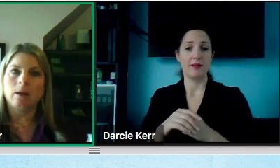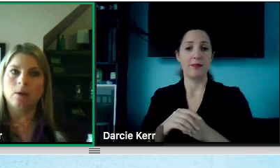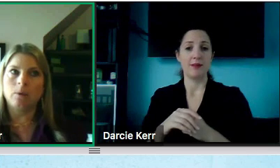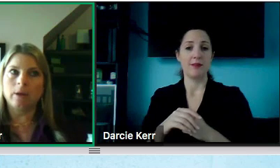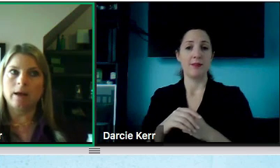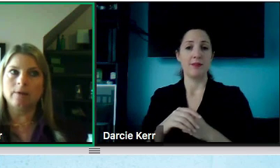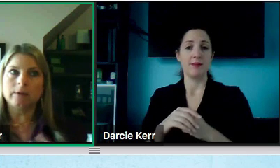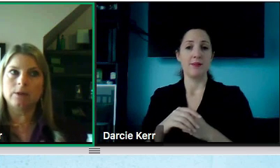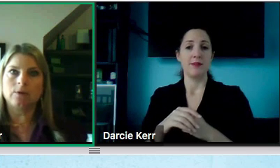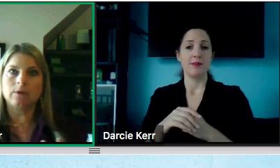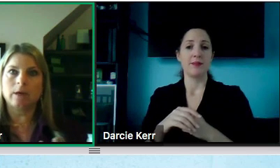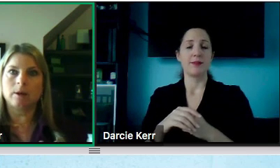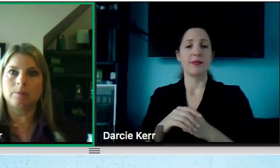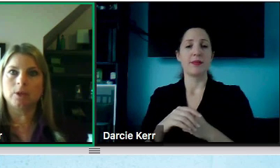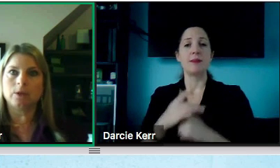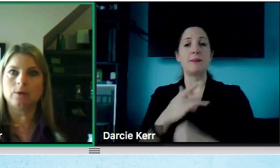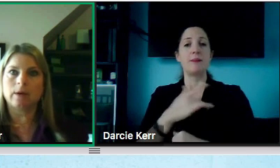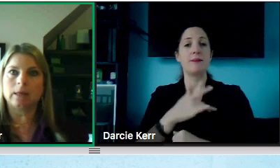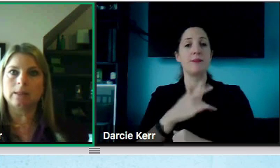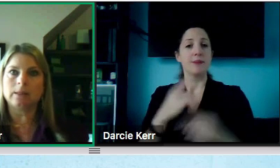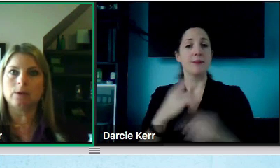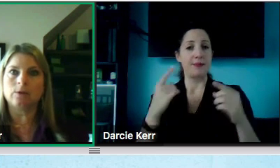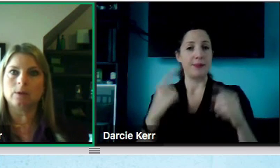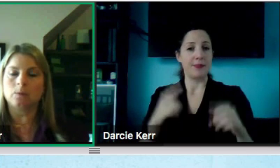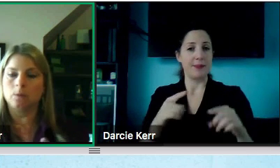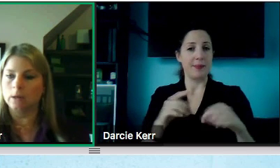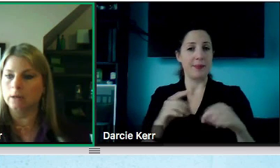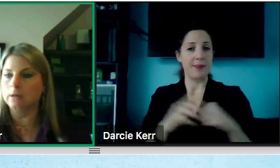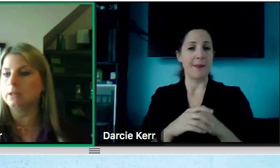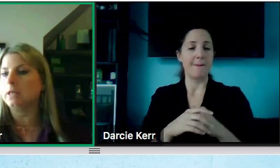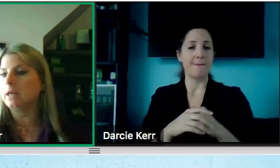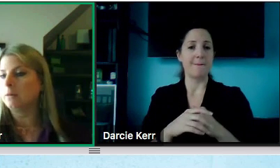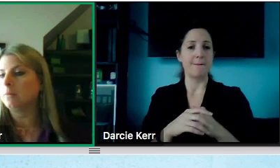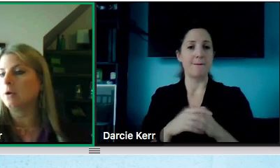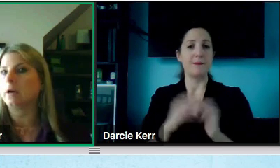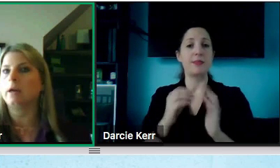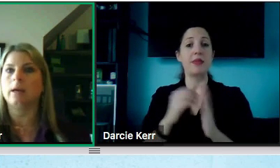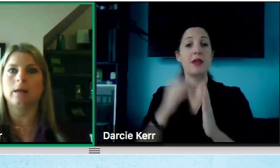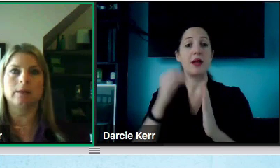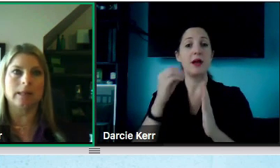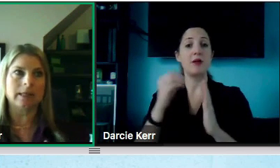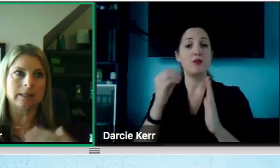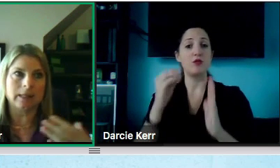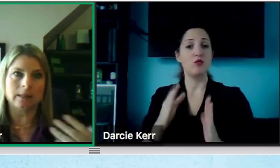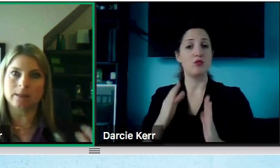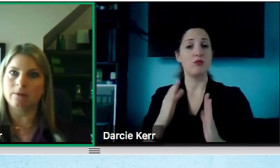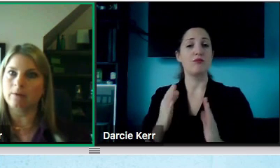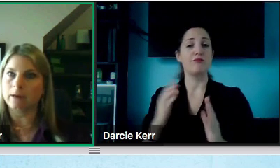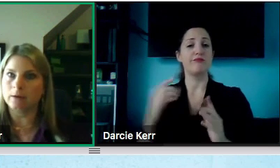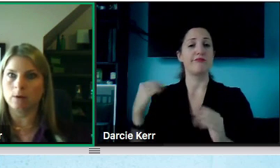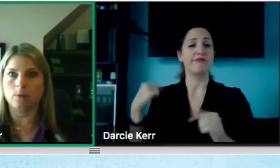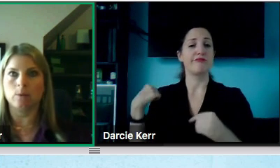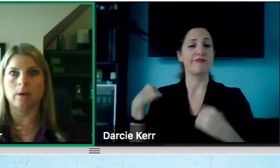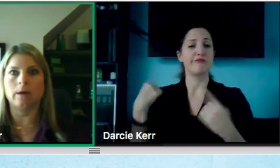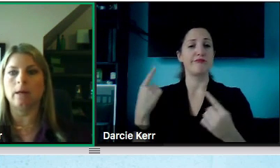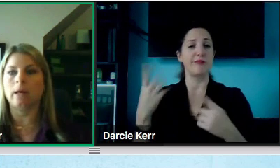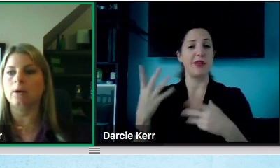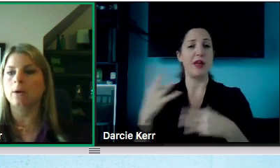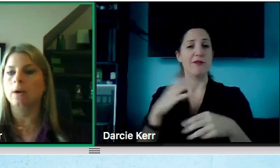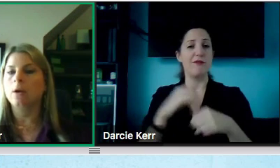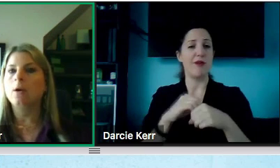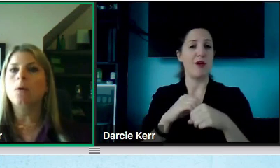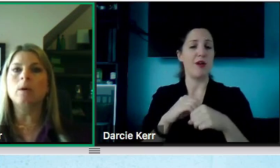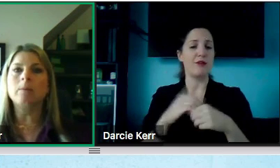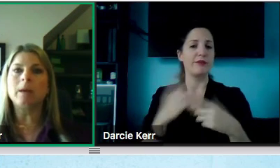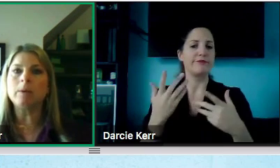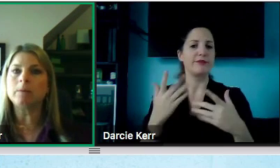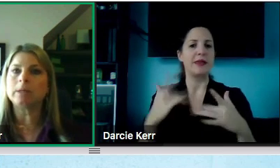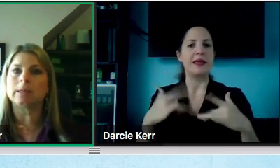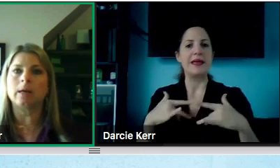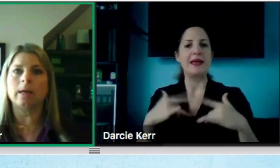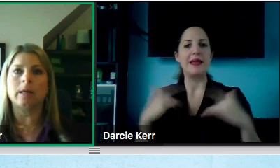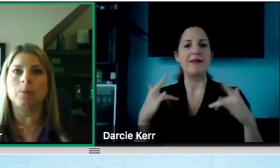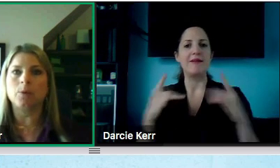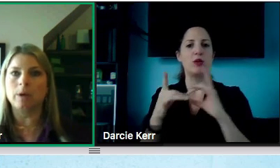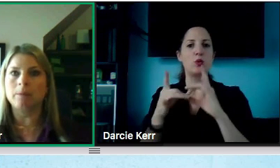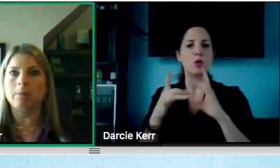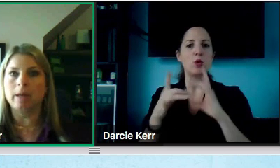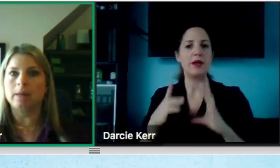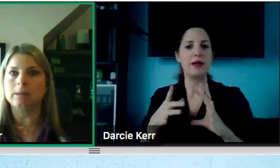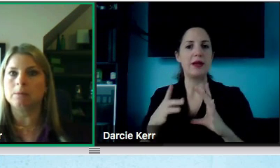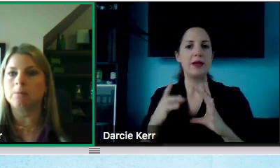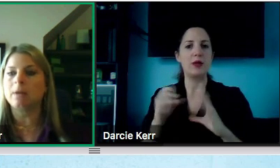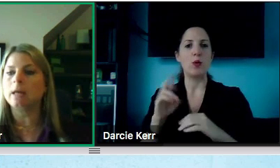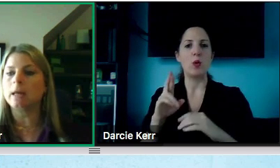that we'll have a student come to us who's worked in marketing, let's say as an event coordinator, or maybe